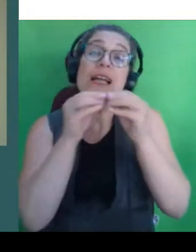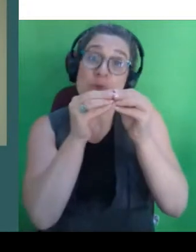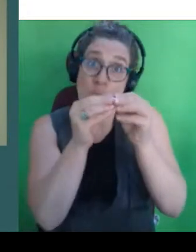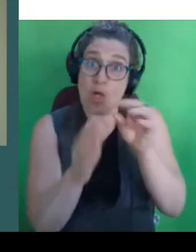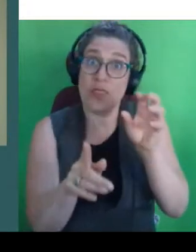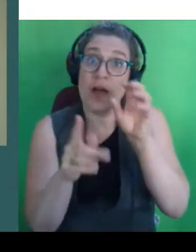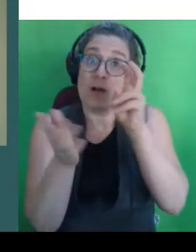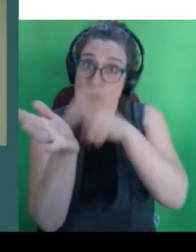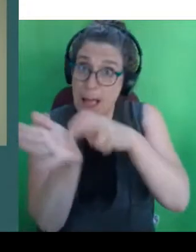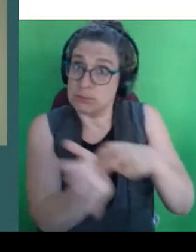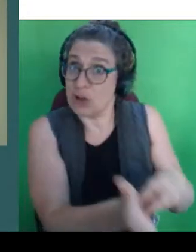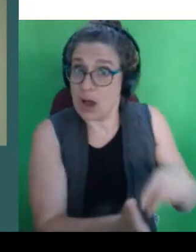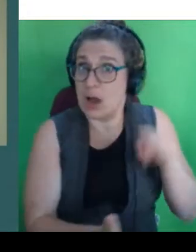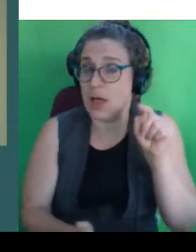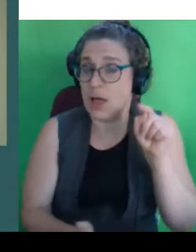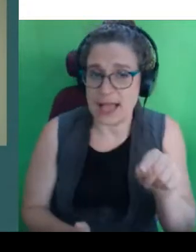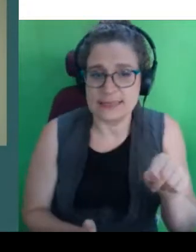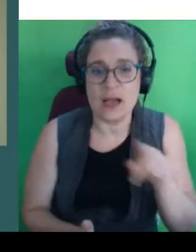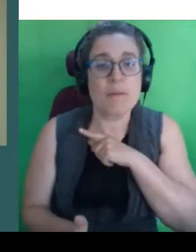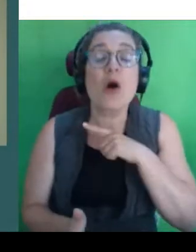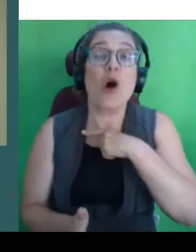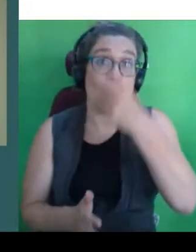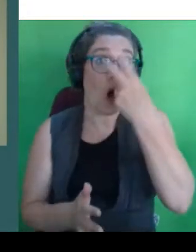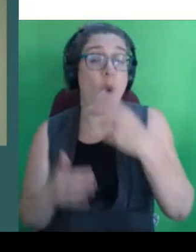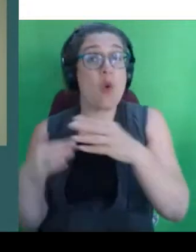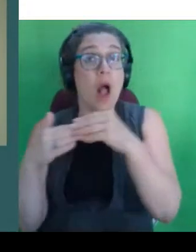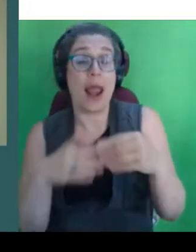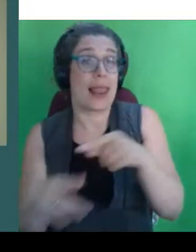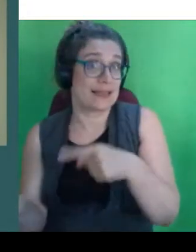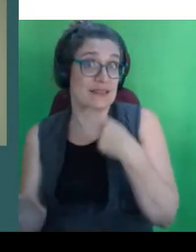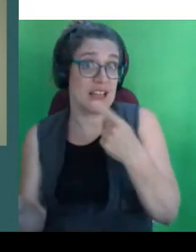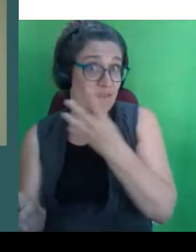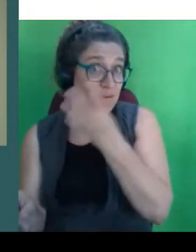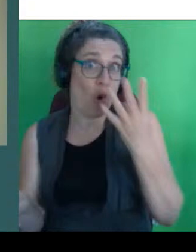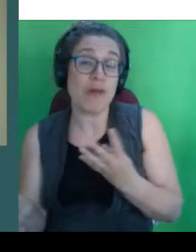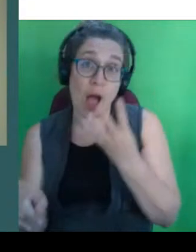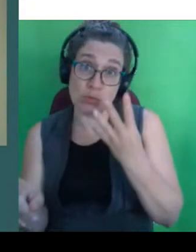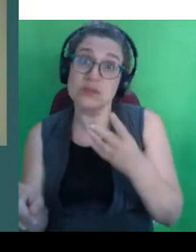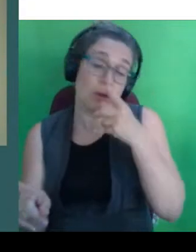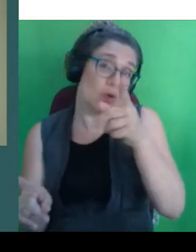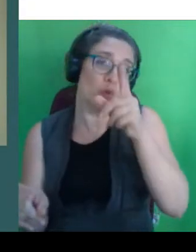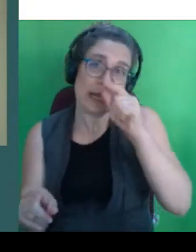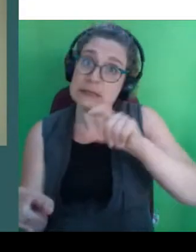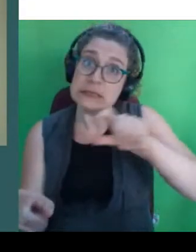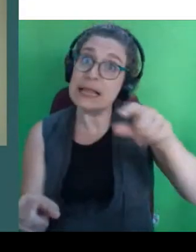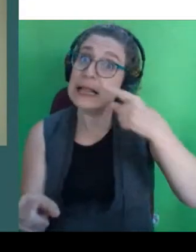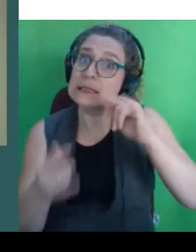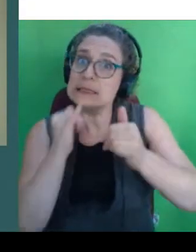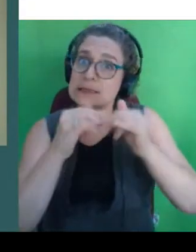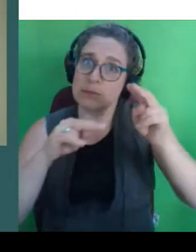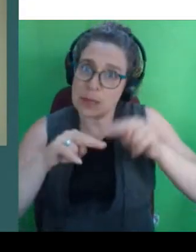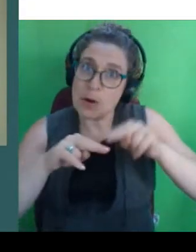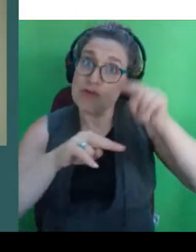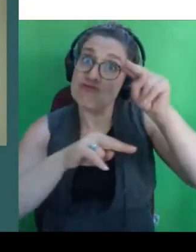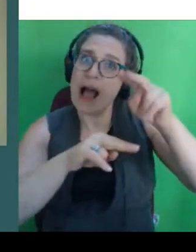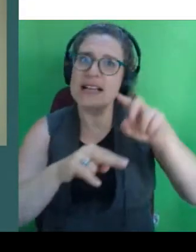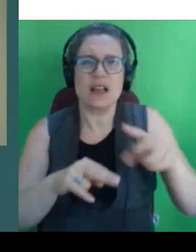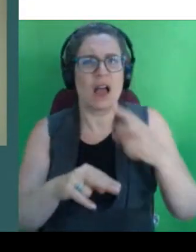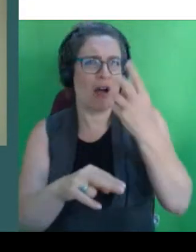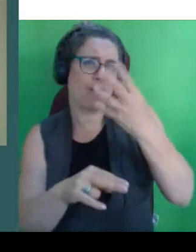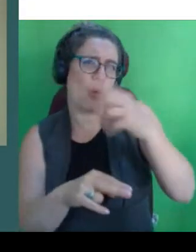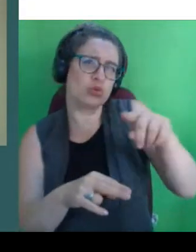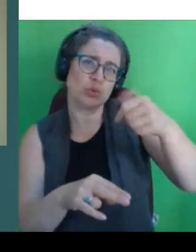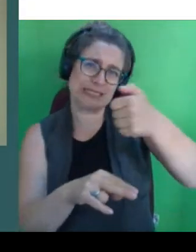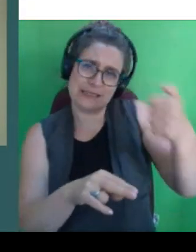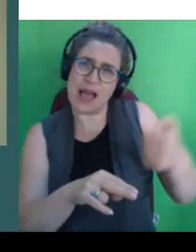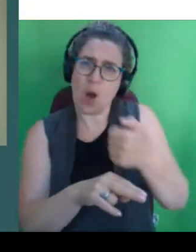can still, the old guidelines used to say 4 hours, and you can still sometimes see a raise at kind of, it being raised at 4-6 hours and so,